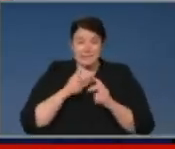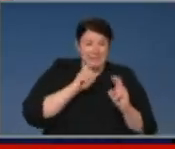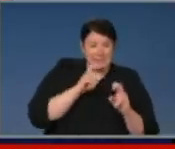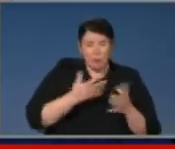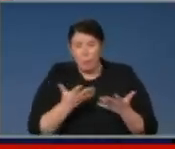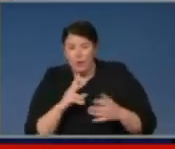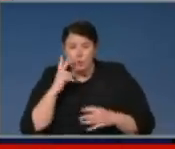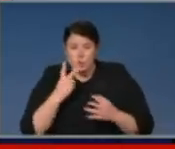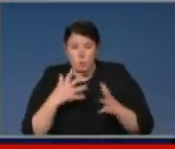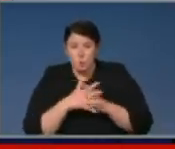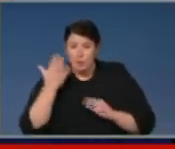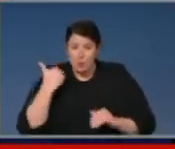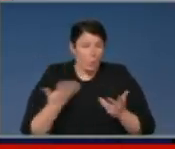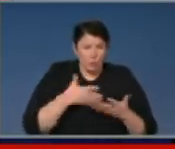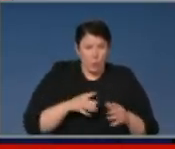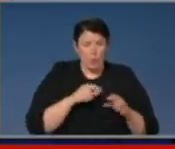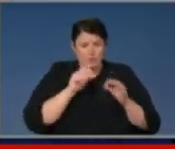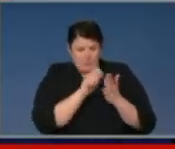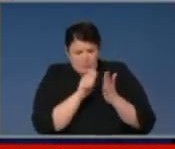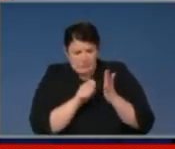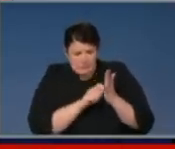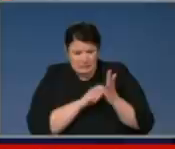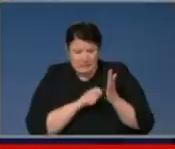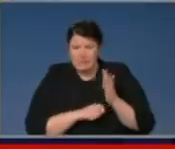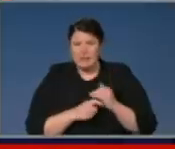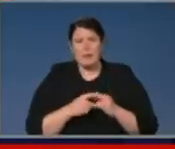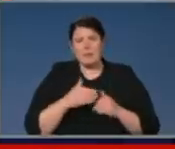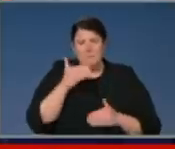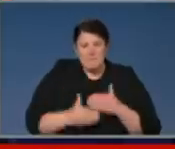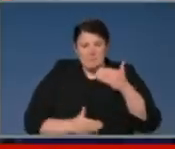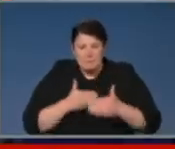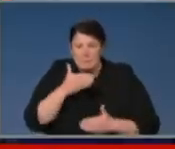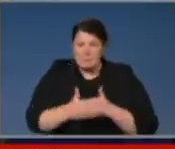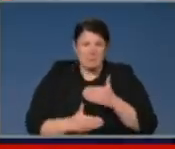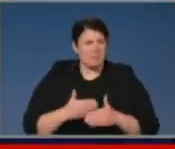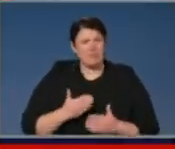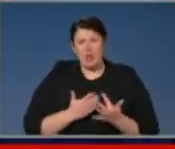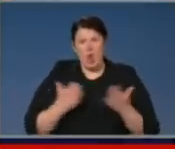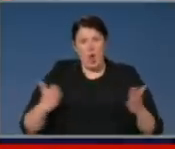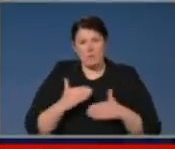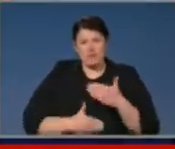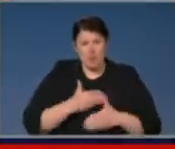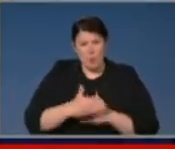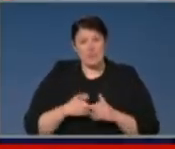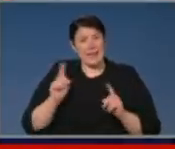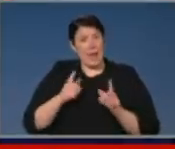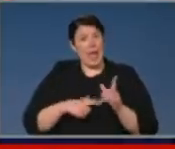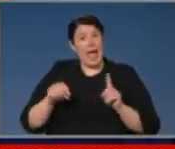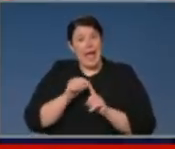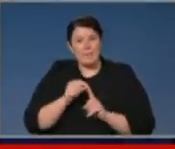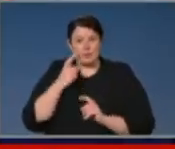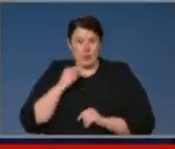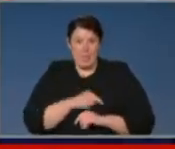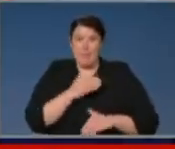that capacity with the CovidSAFE app. I'll briefly explain its purpose and how it operates. In terms of its purpose, it's very simple. It's